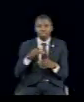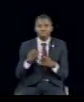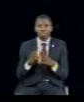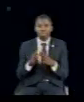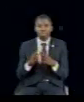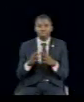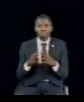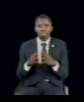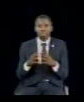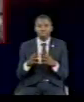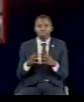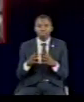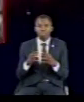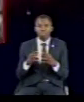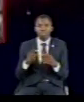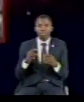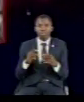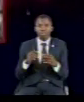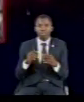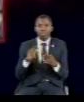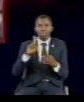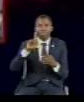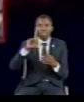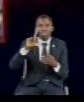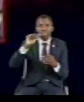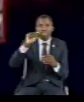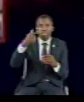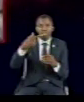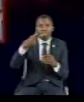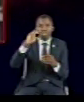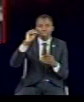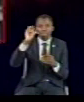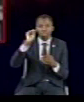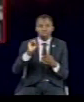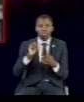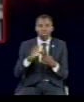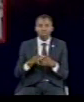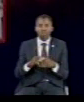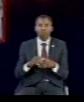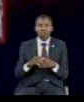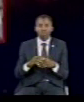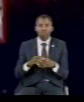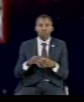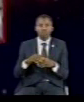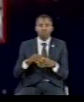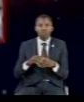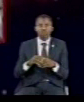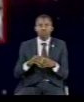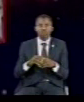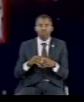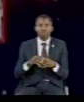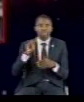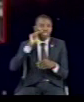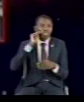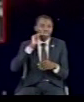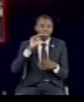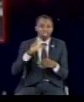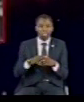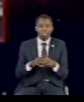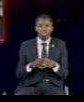Ejigbo District, Lagos, Nigeria. I want to share the testimony about myself, how God has delivered me from